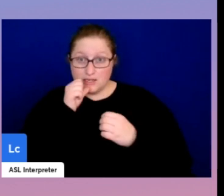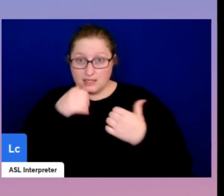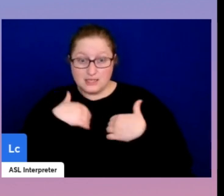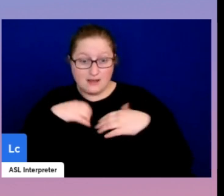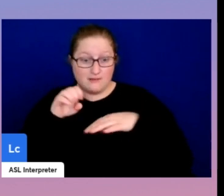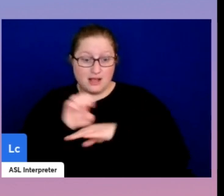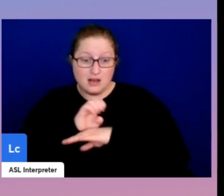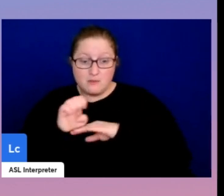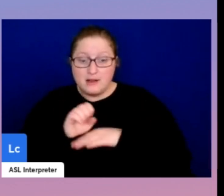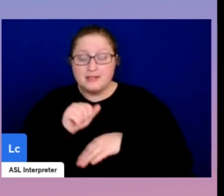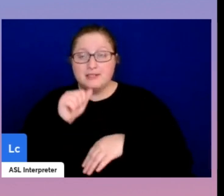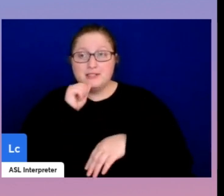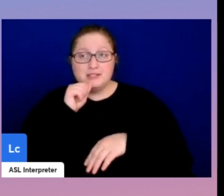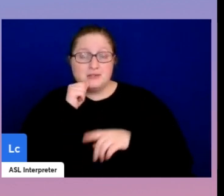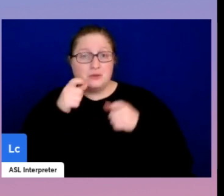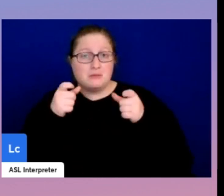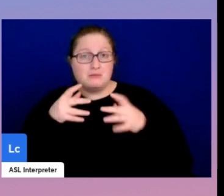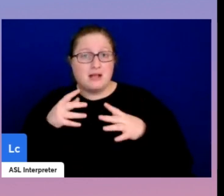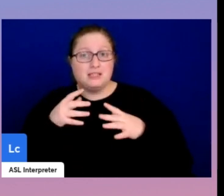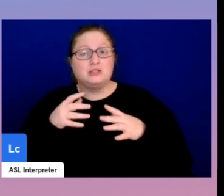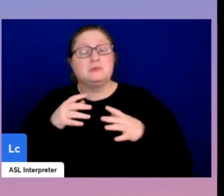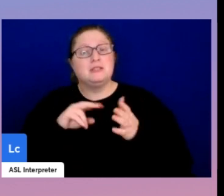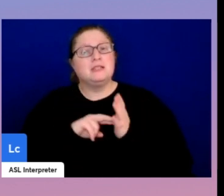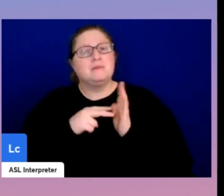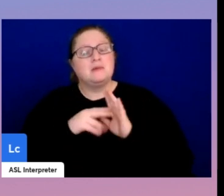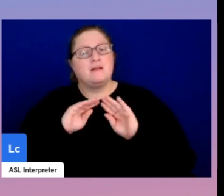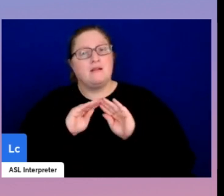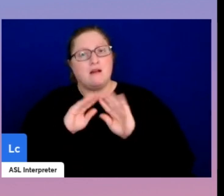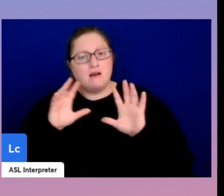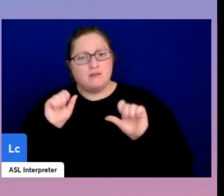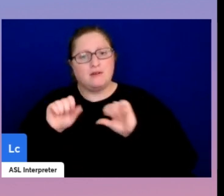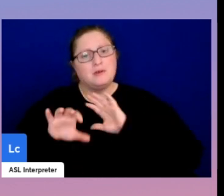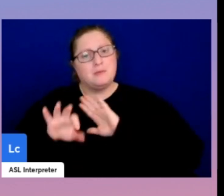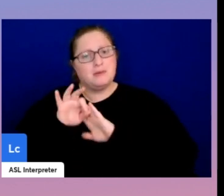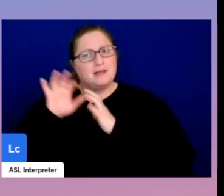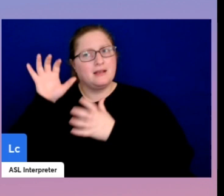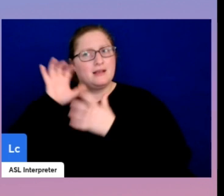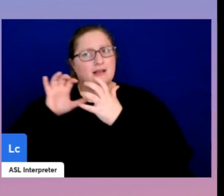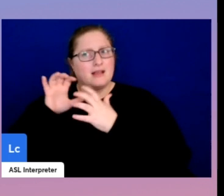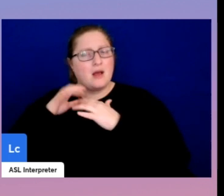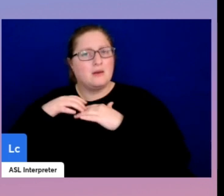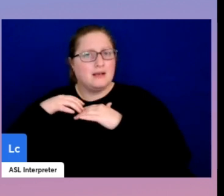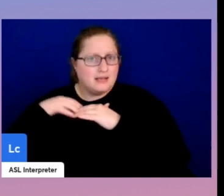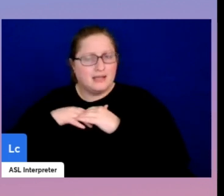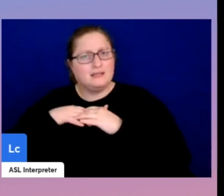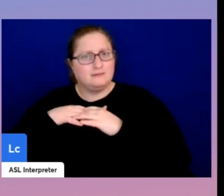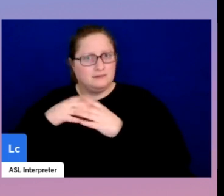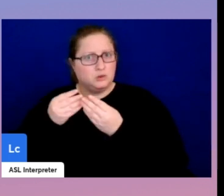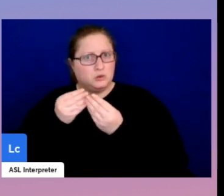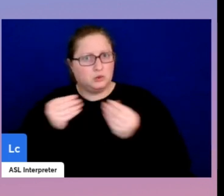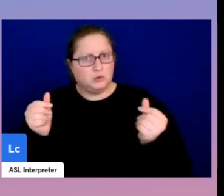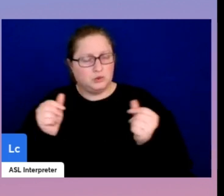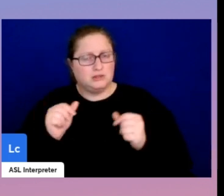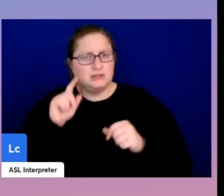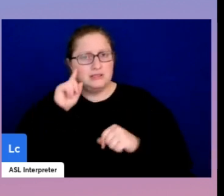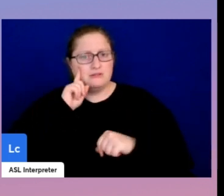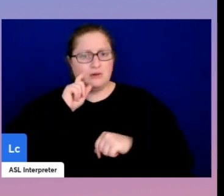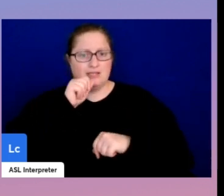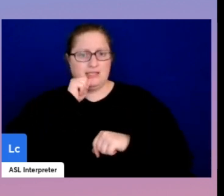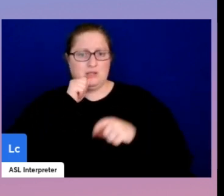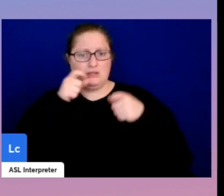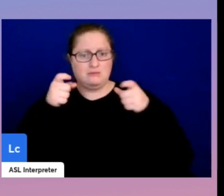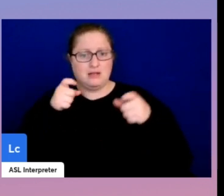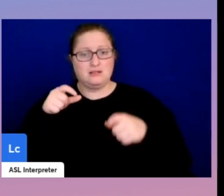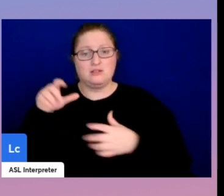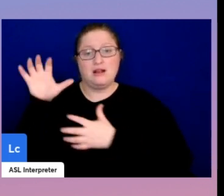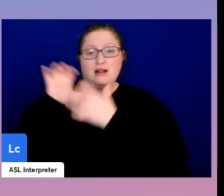secret management strategy, it is quite obvious to choose cloud-native solutions for secrets management. The cloud squad